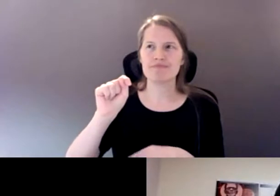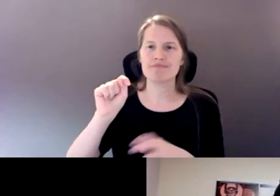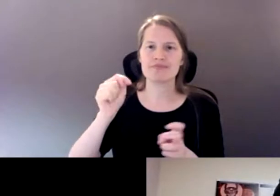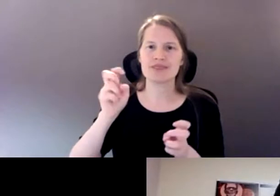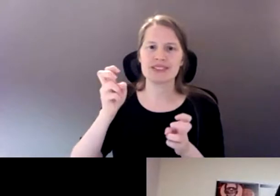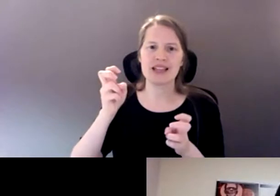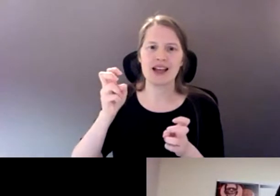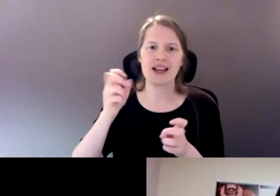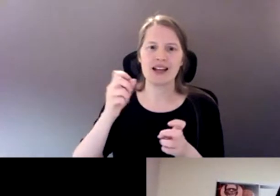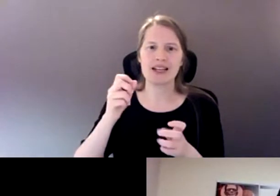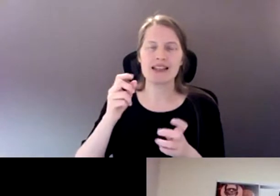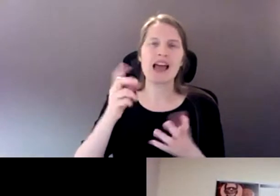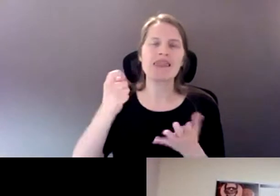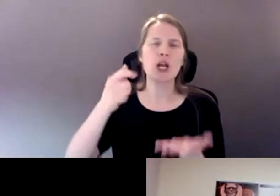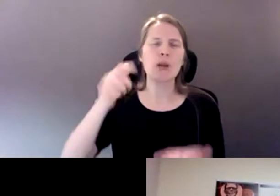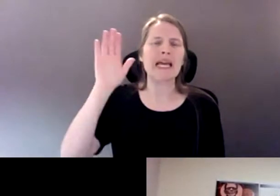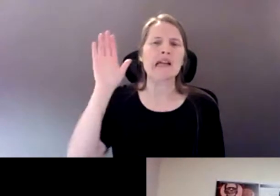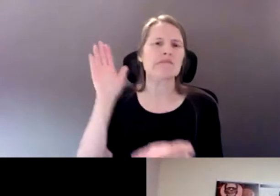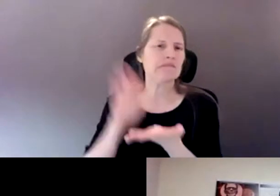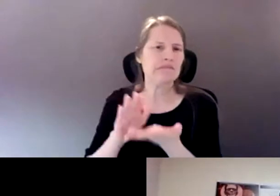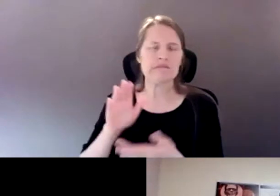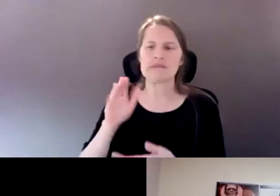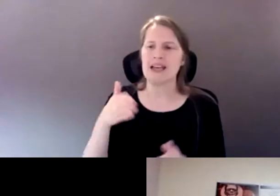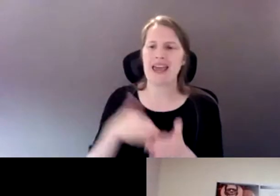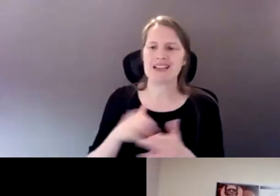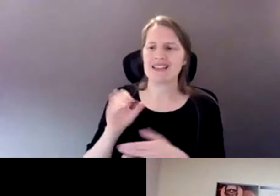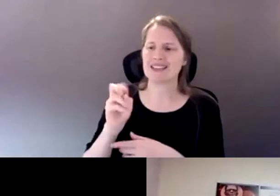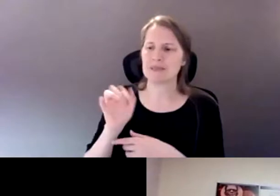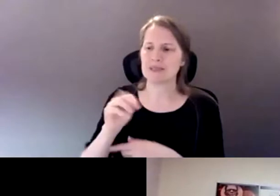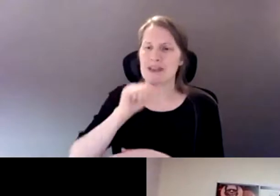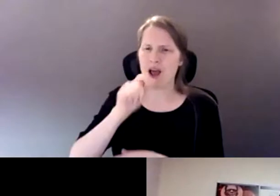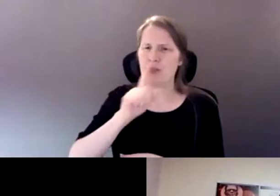big deal about anti-Semitism as a motivation for genocide?